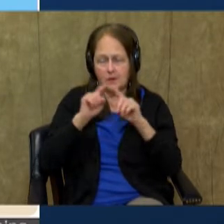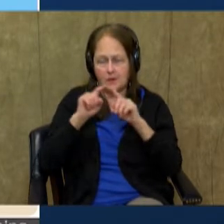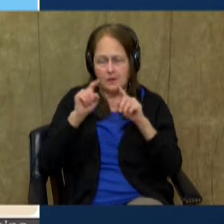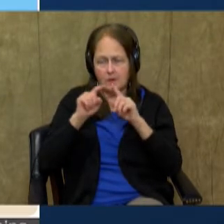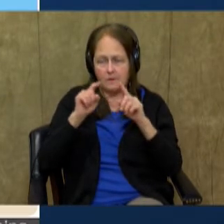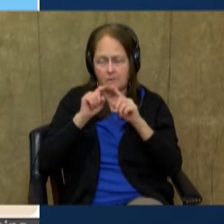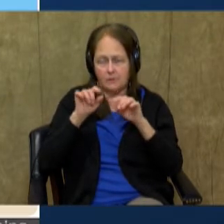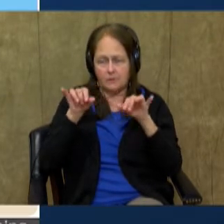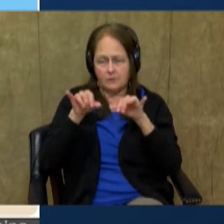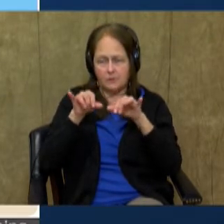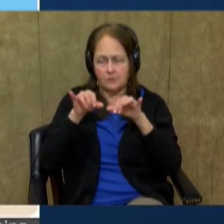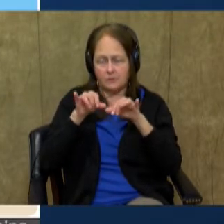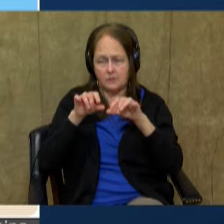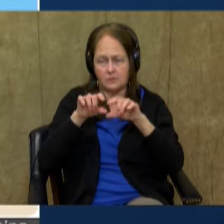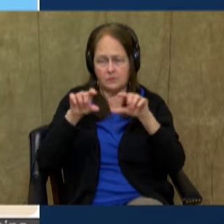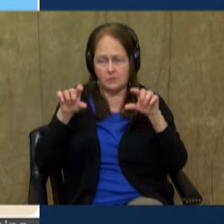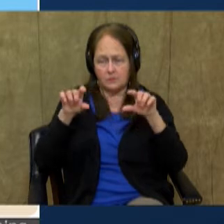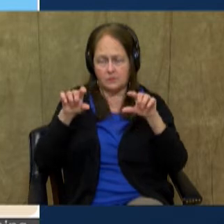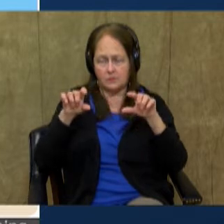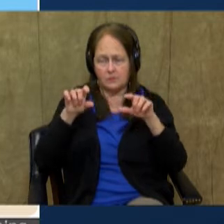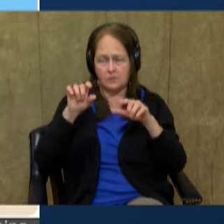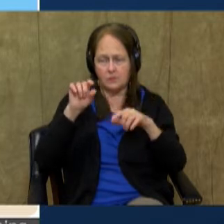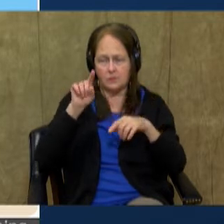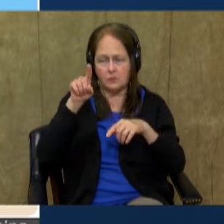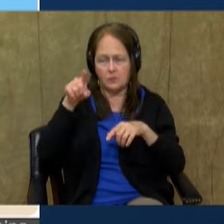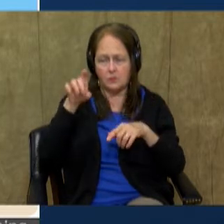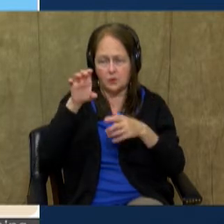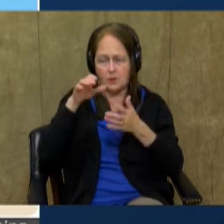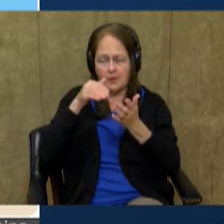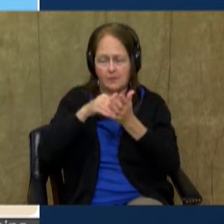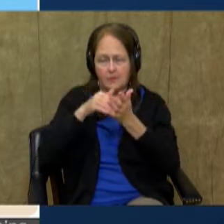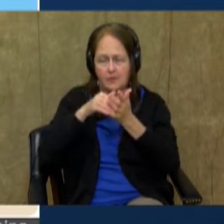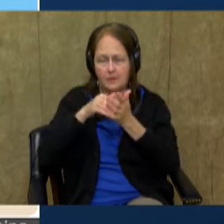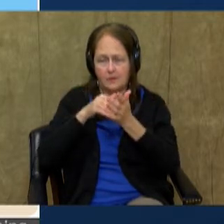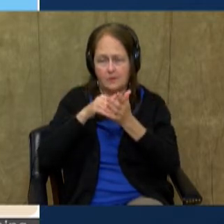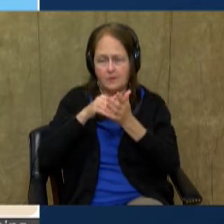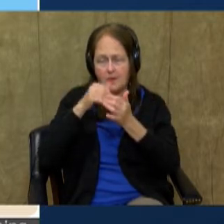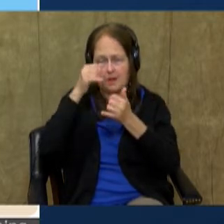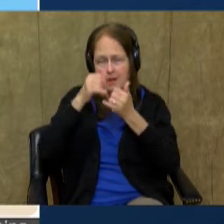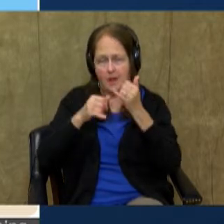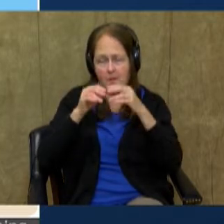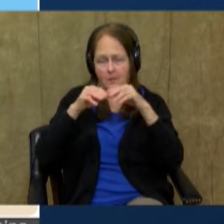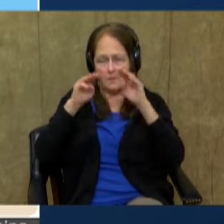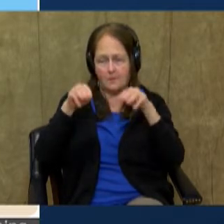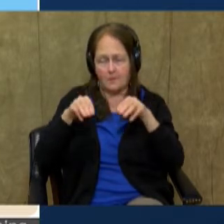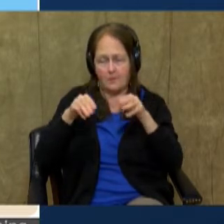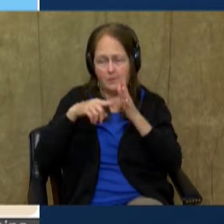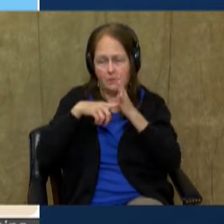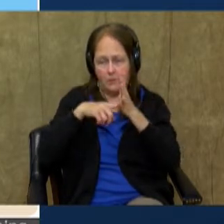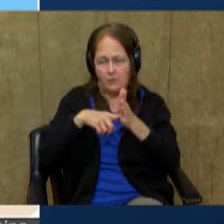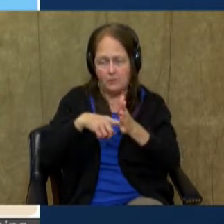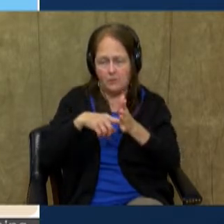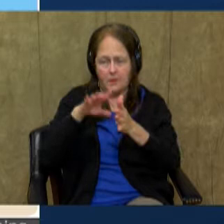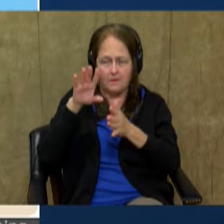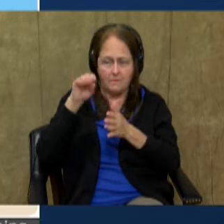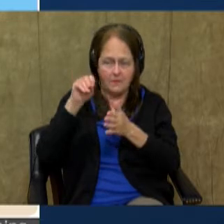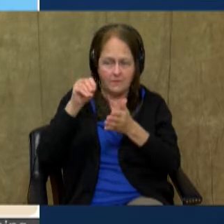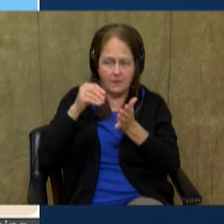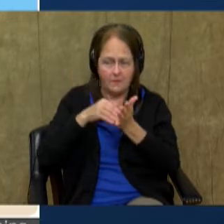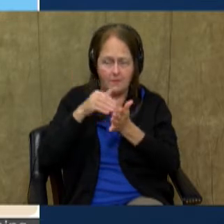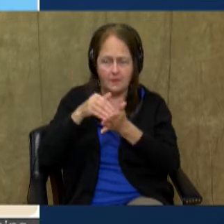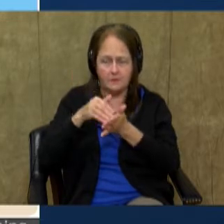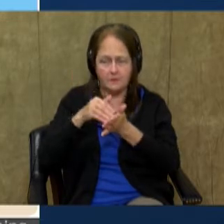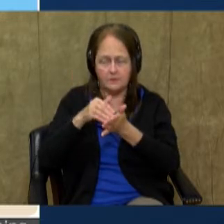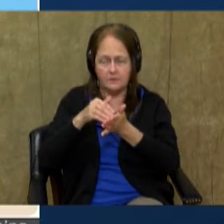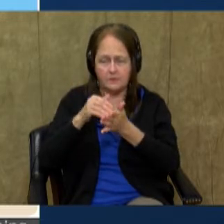So for this one dot represents 100,000 people. On the last map that I showed you, it may have been 50,000.